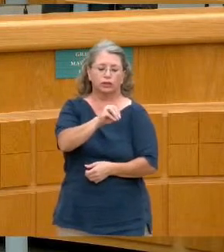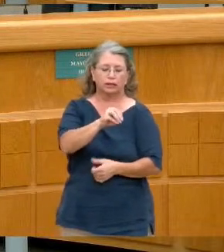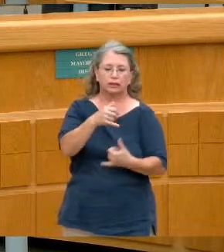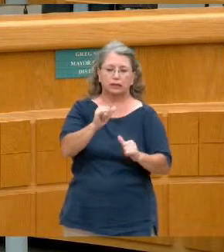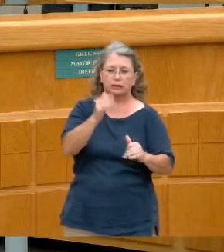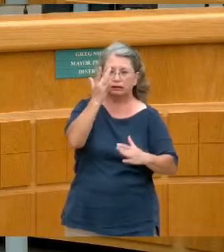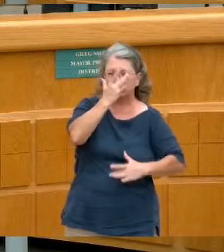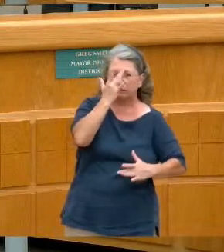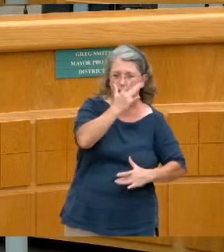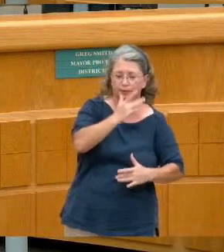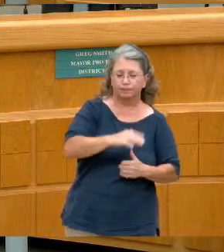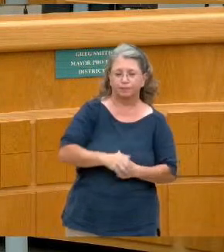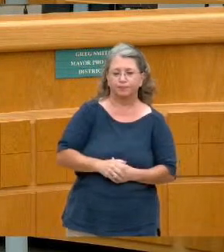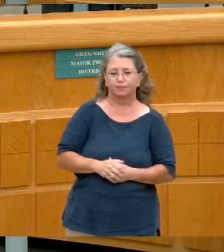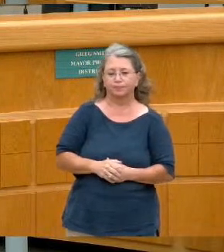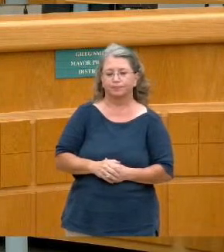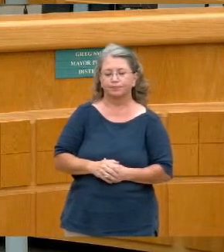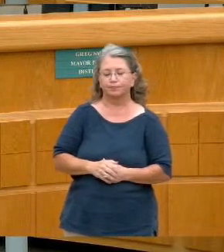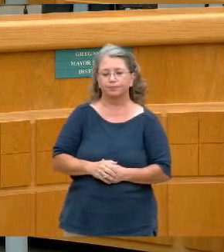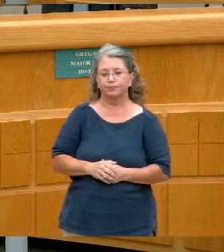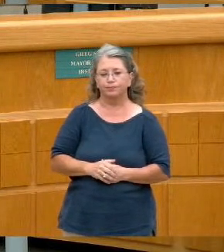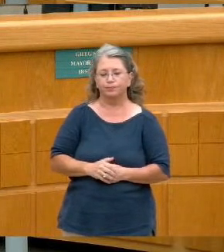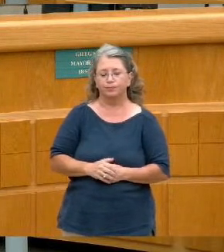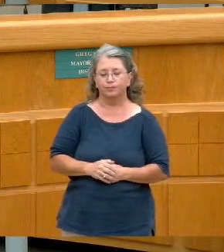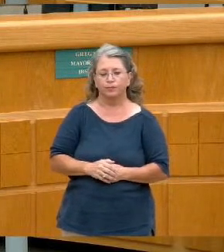active. And then you can see the 6 deaths on there as well.